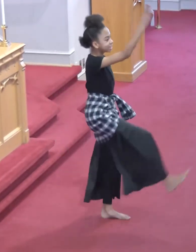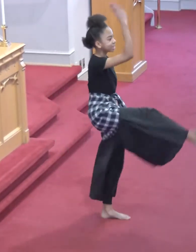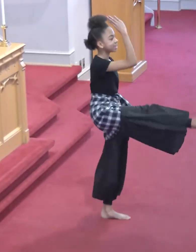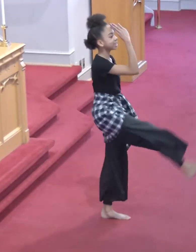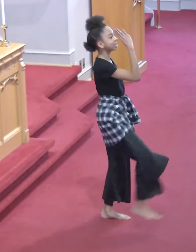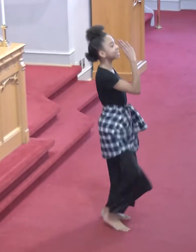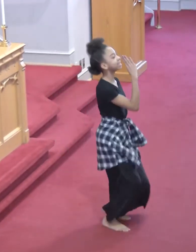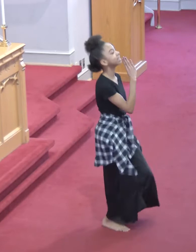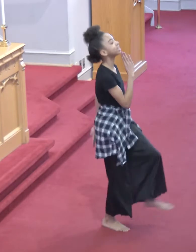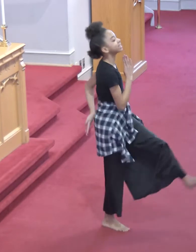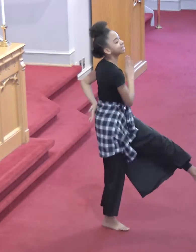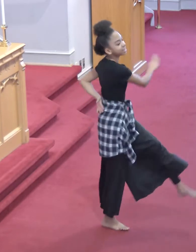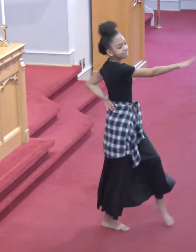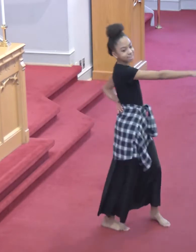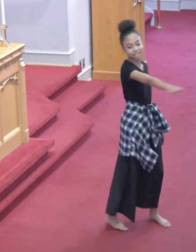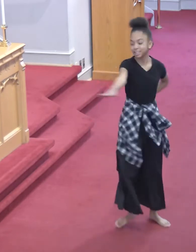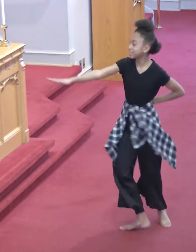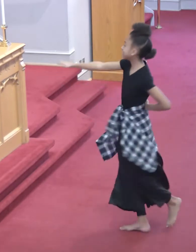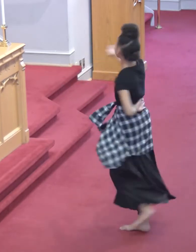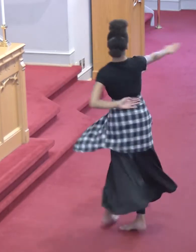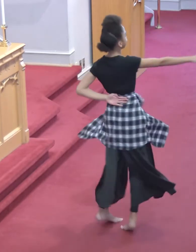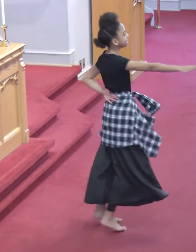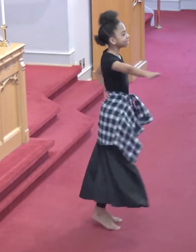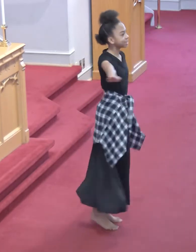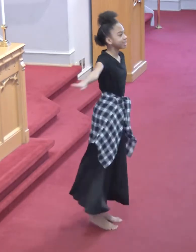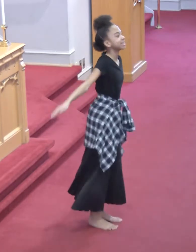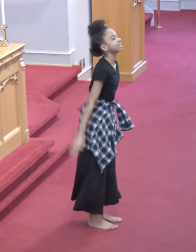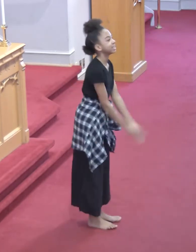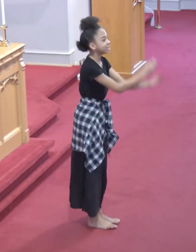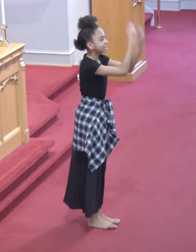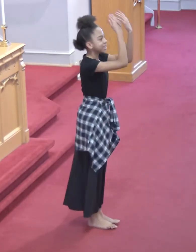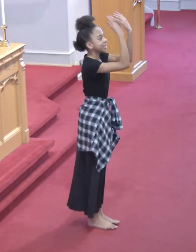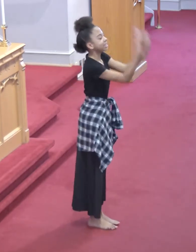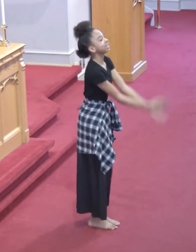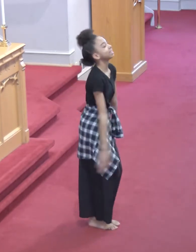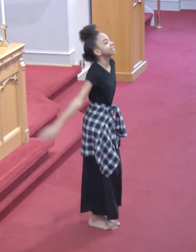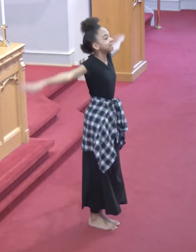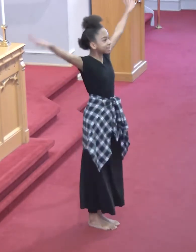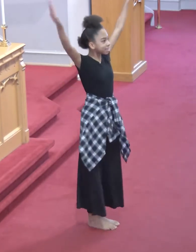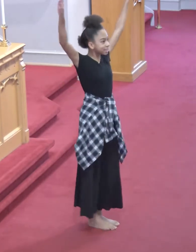Oh, oh, oh, God has